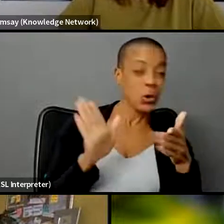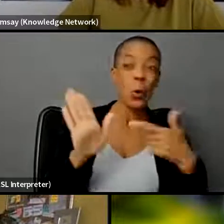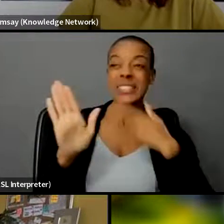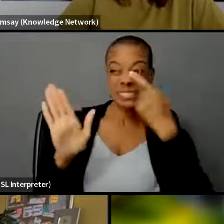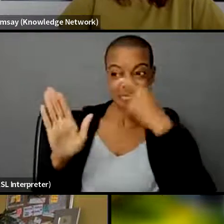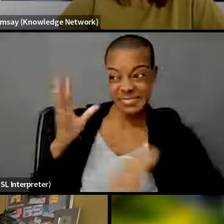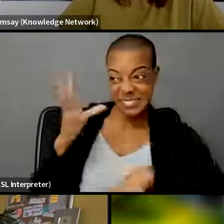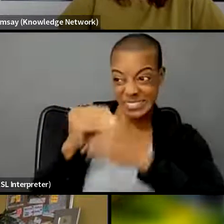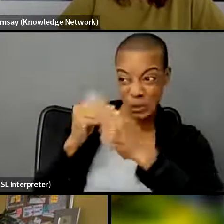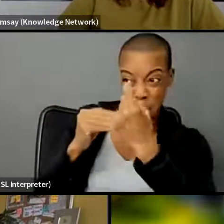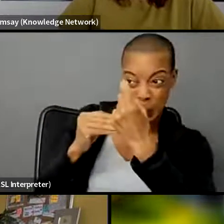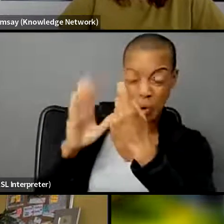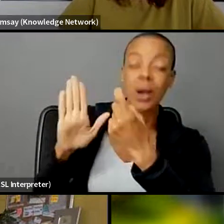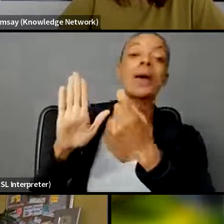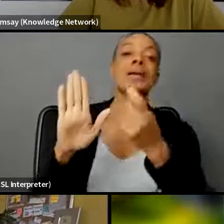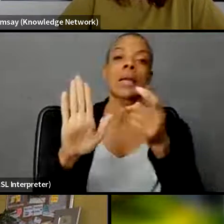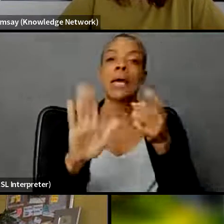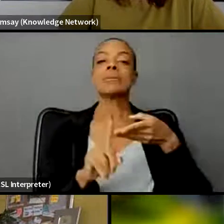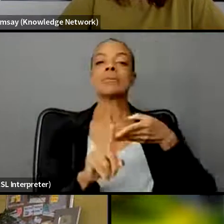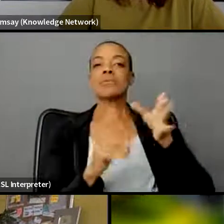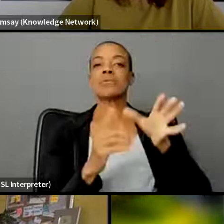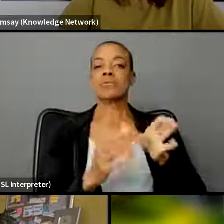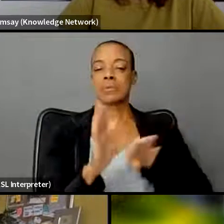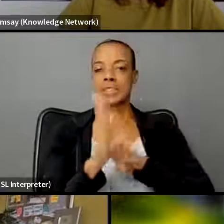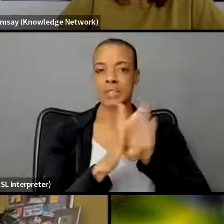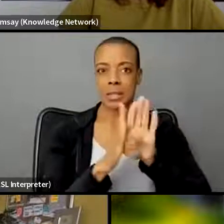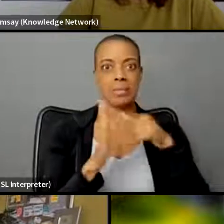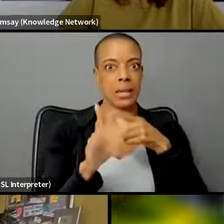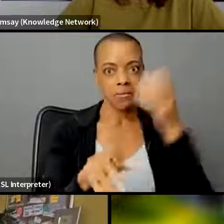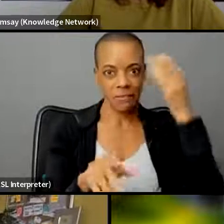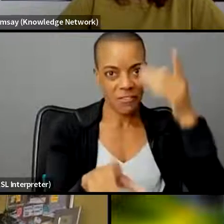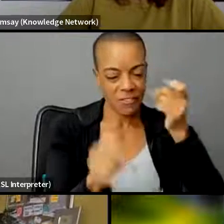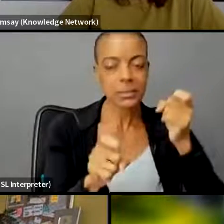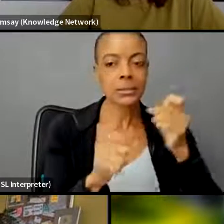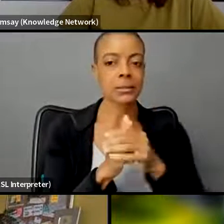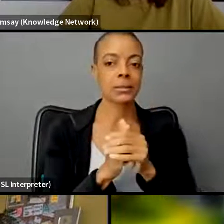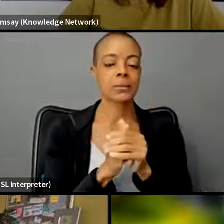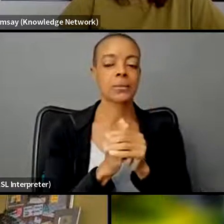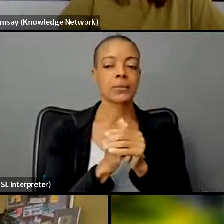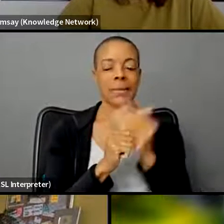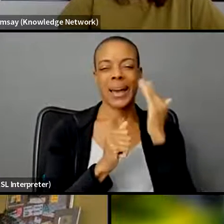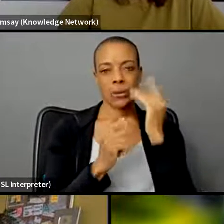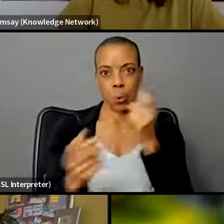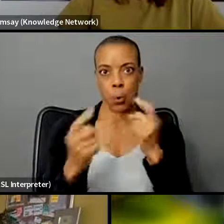quick thing. Okay. It's a new development for us, and I'll be really fast about it because I know we want to get questions in.